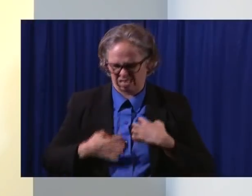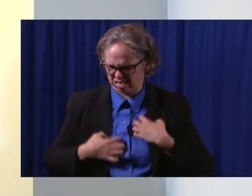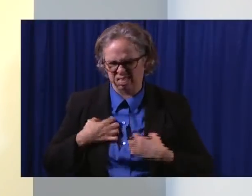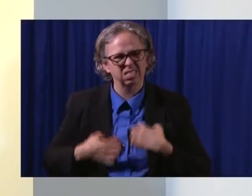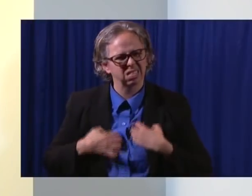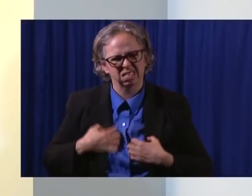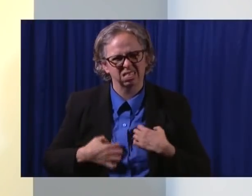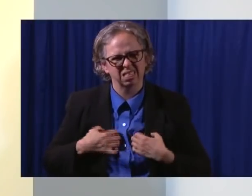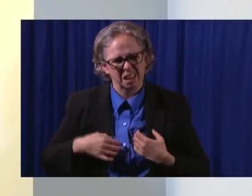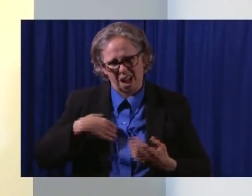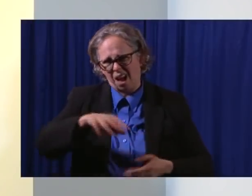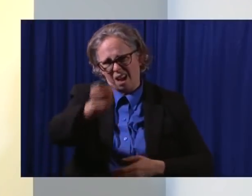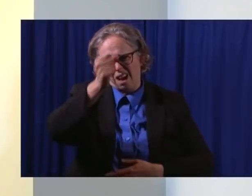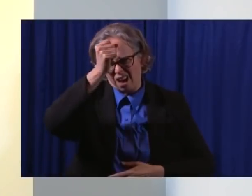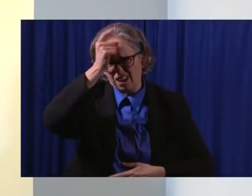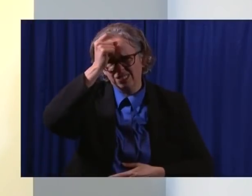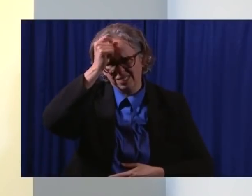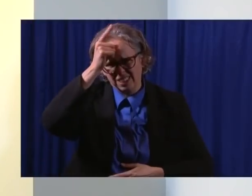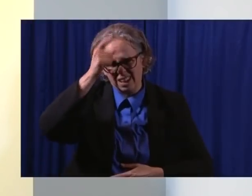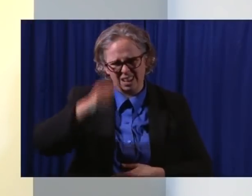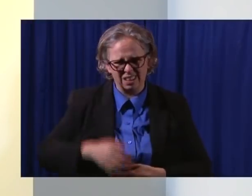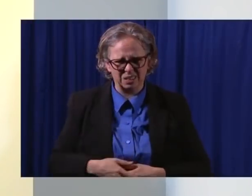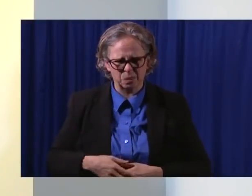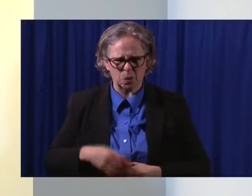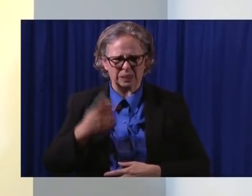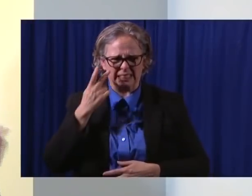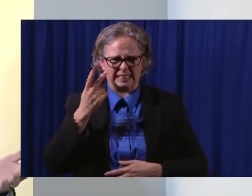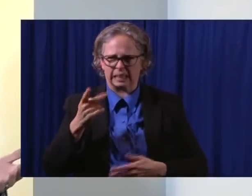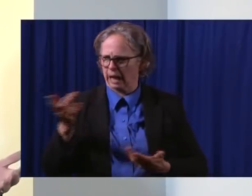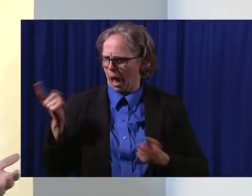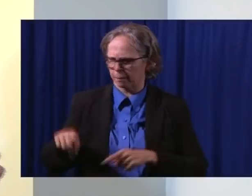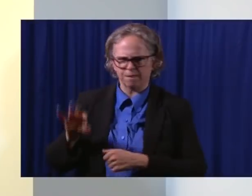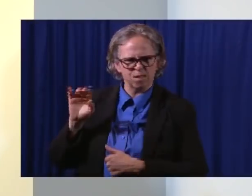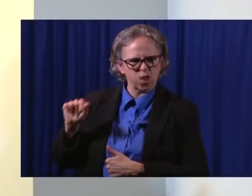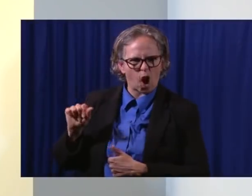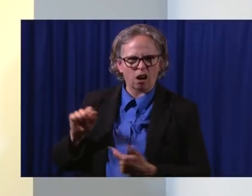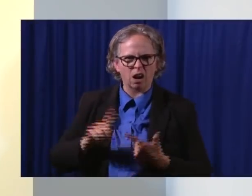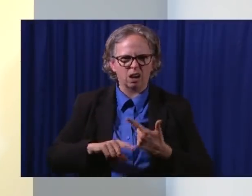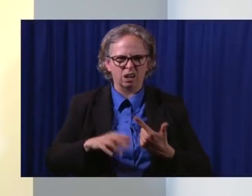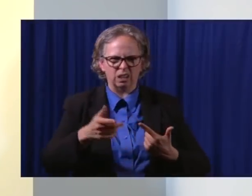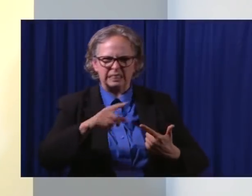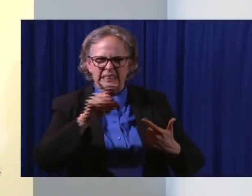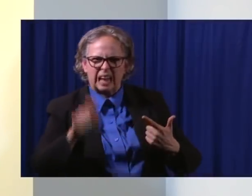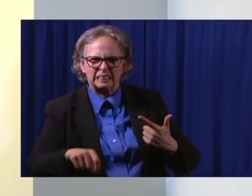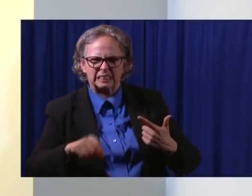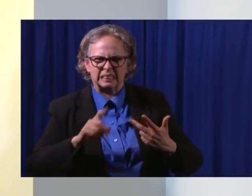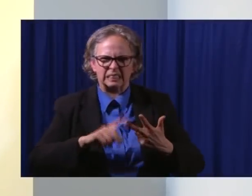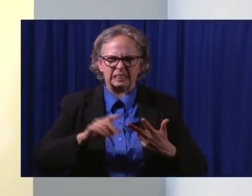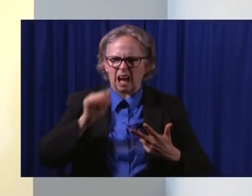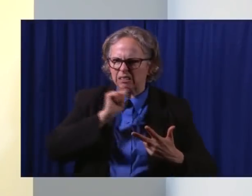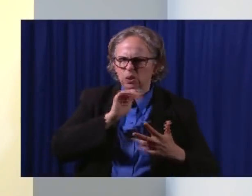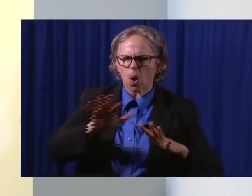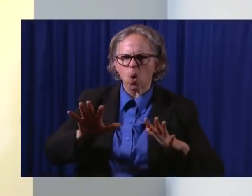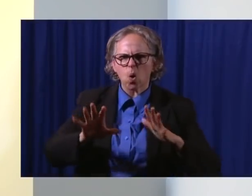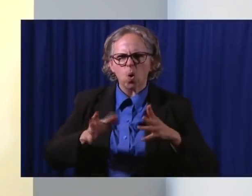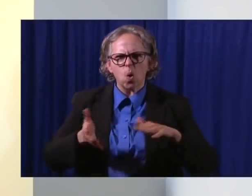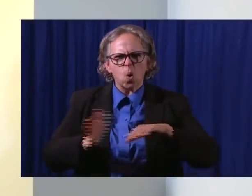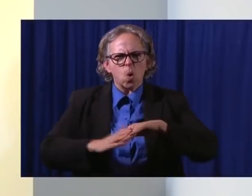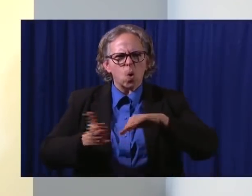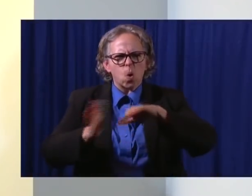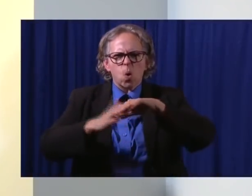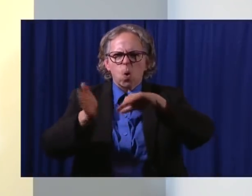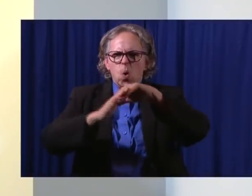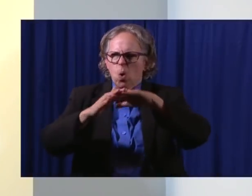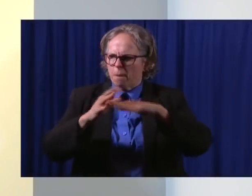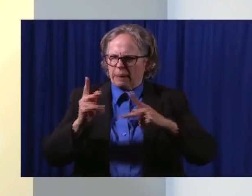cases rising in Florida, Arizona, and Texas, businesses ask these questions. What can we do to make sure that we don't close down?